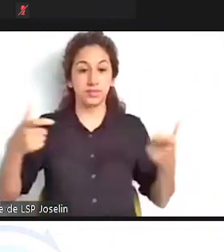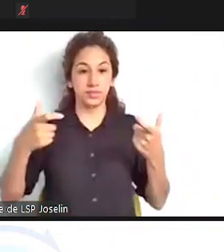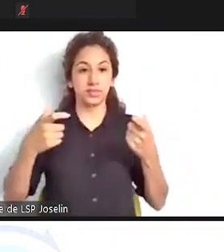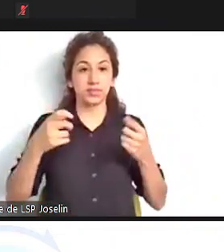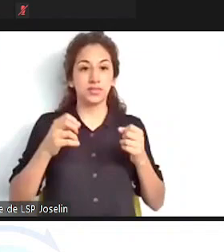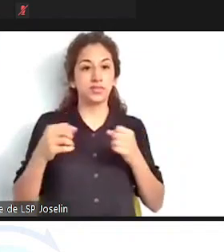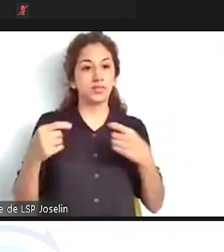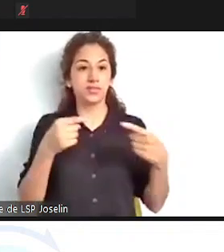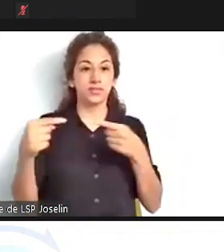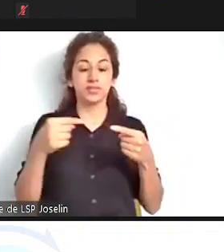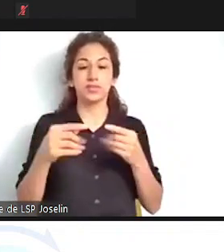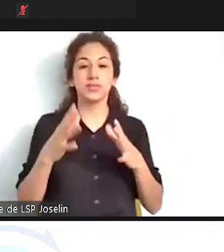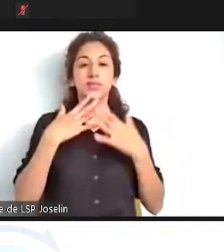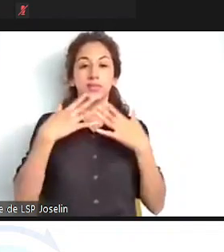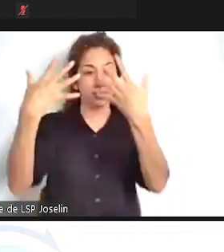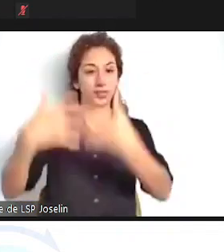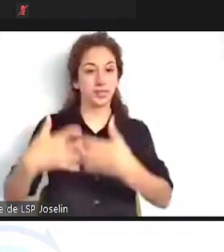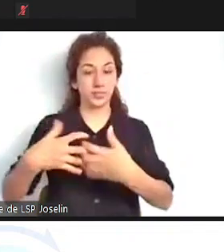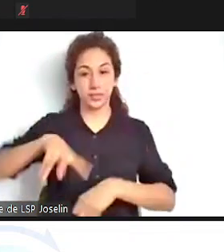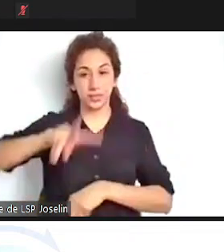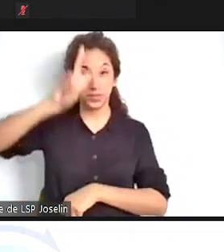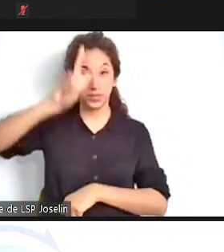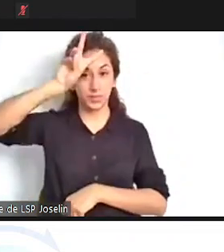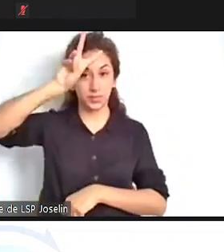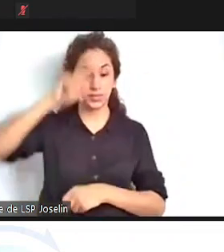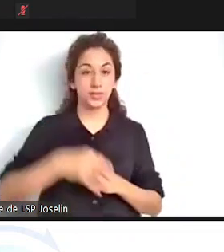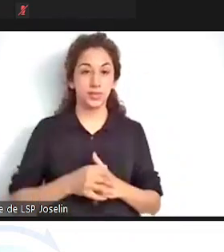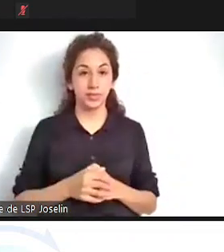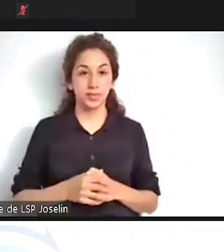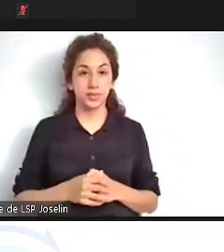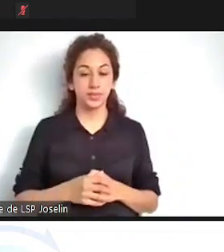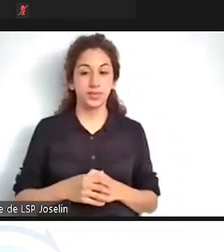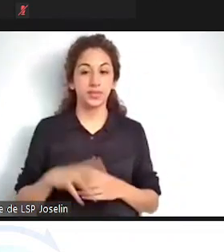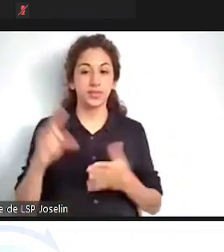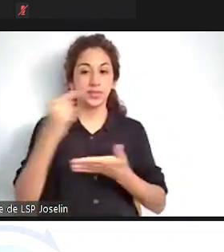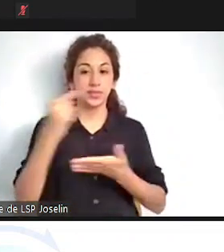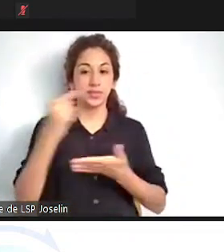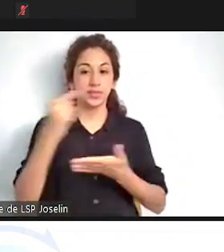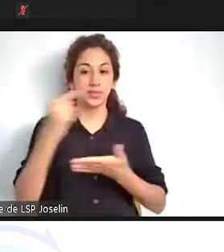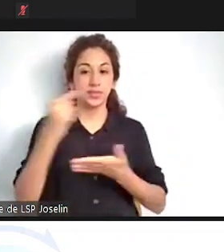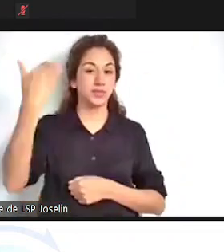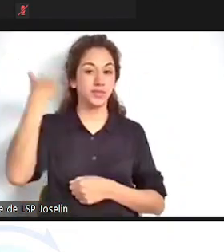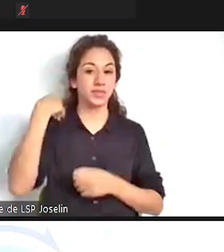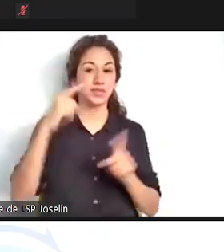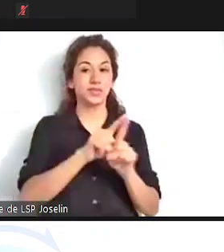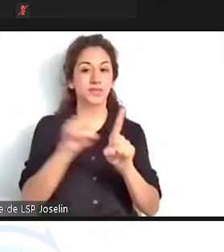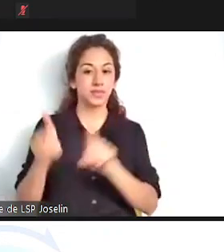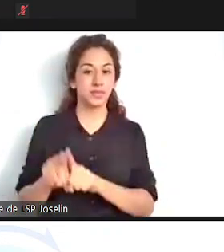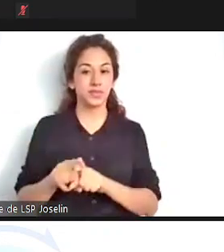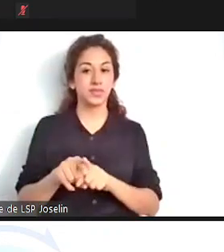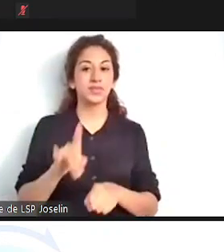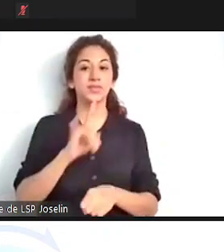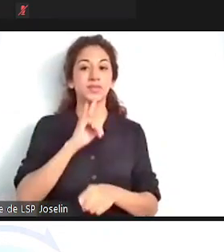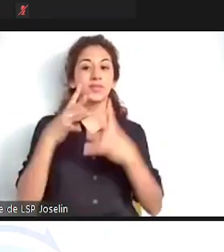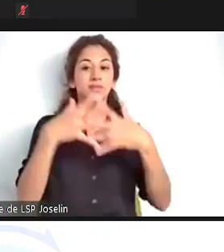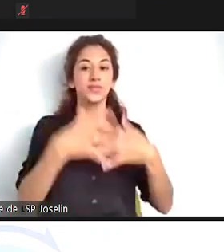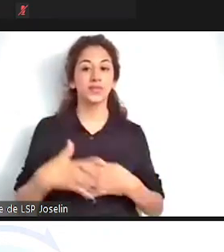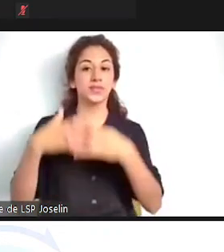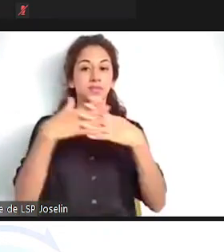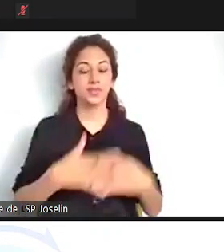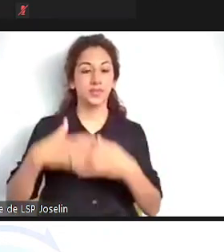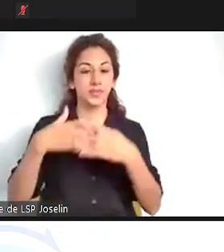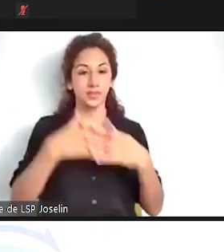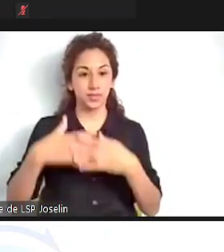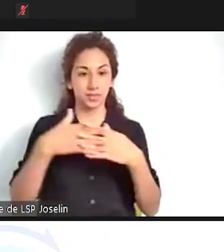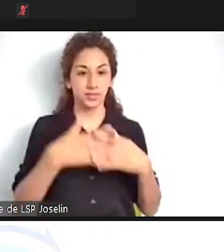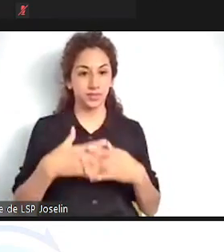competitive they can give you a competitive edge to the peruvian business people last week the united